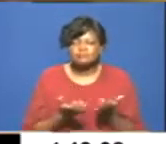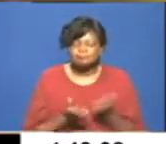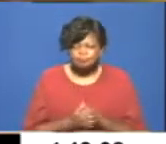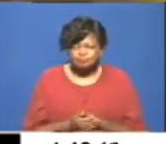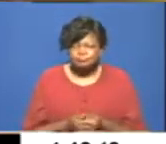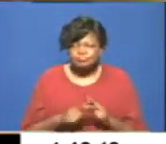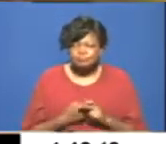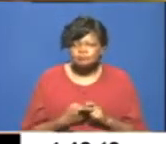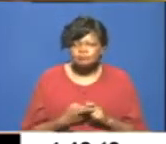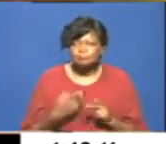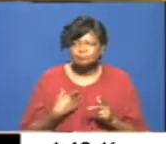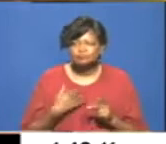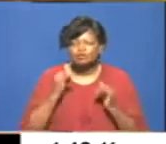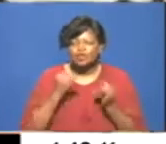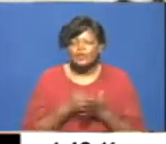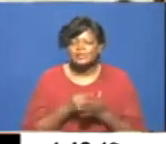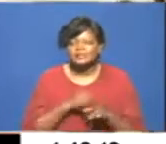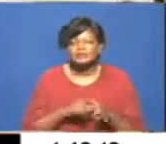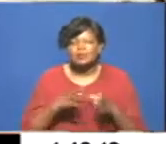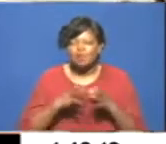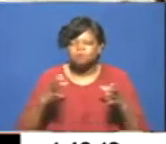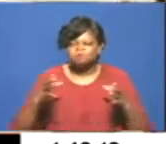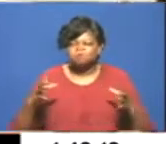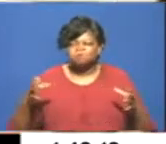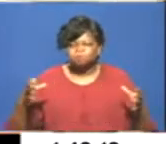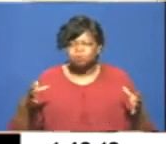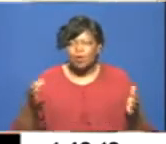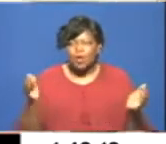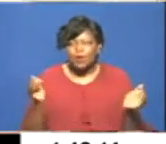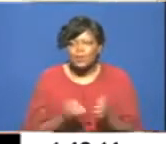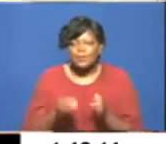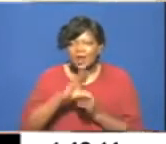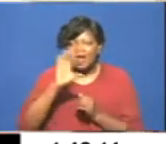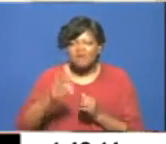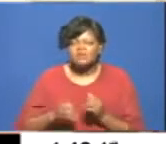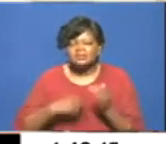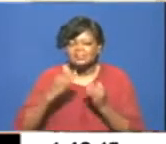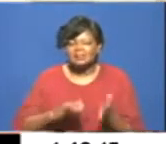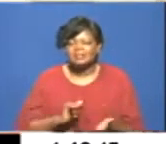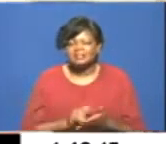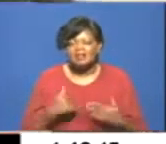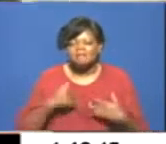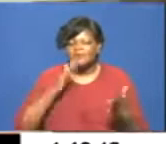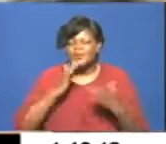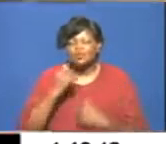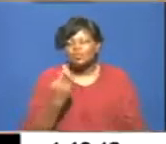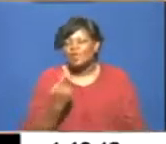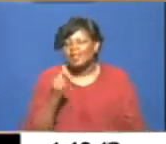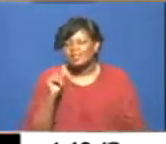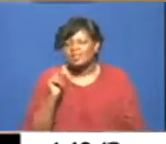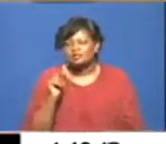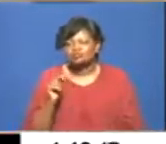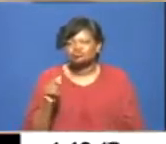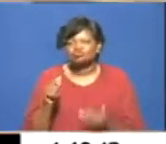in new money as the company looks to expand its reach among small African retailers that generate an estimated $1 trillion in